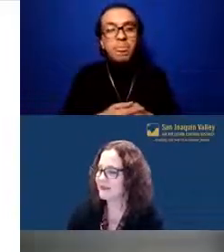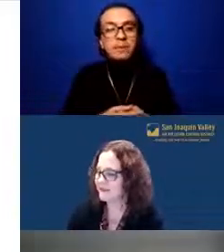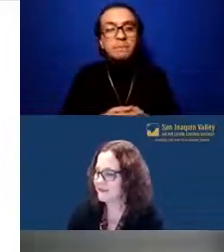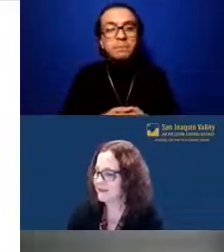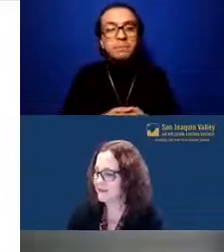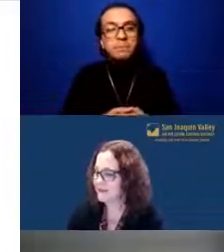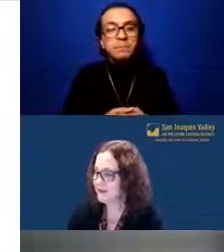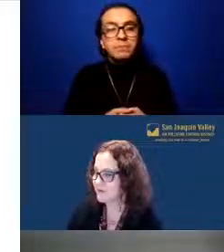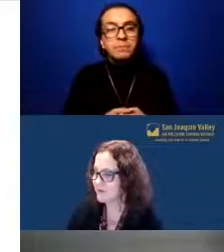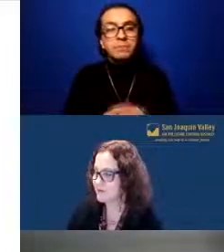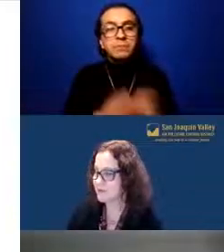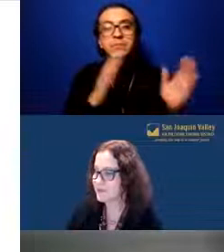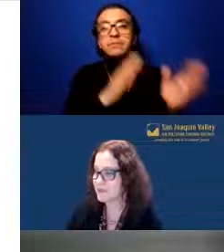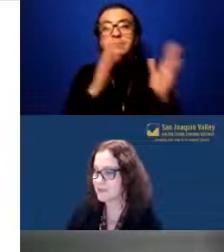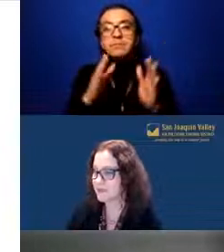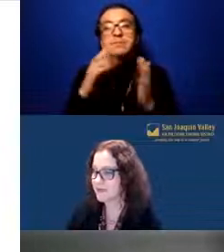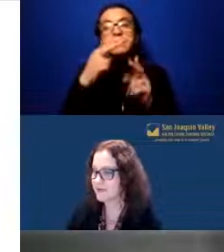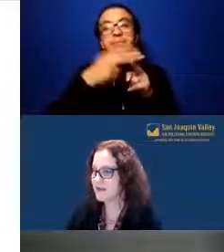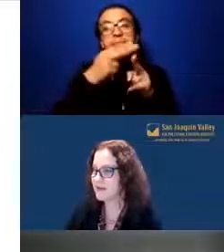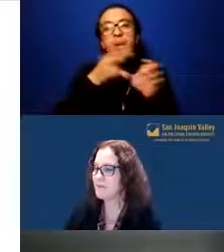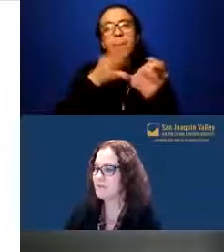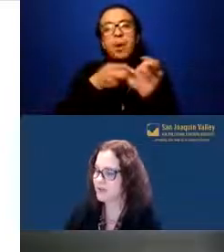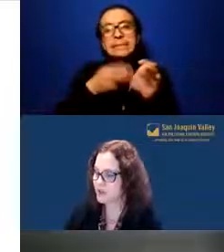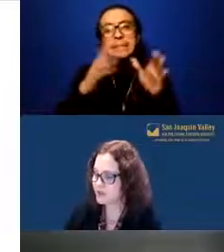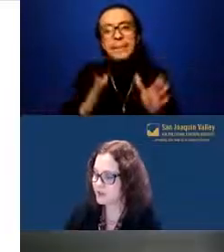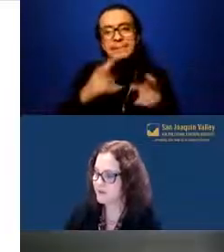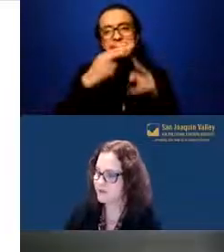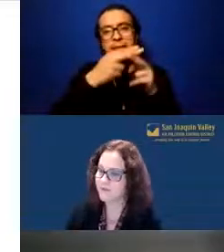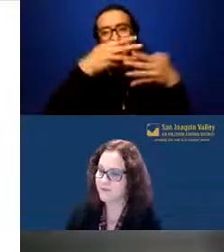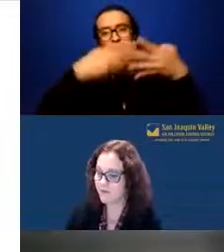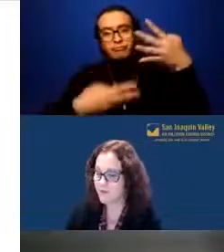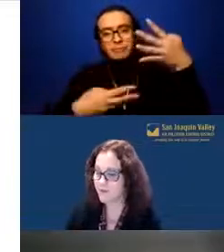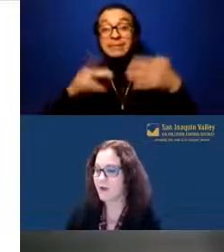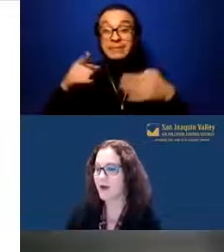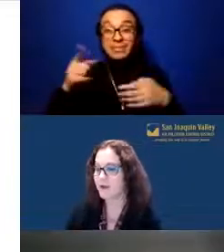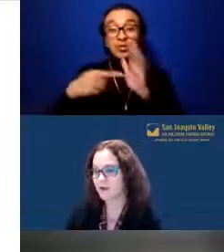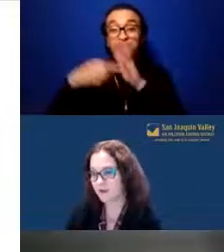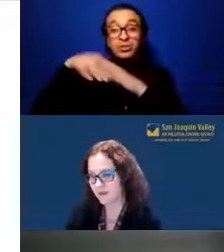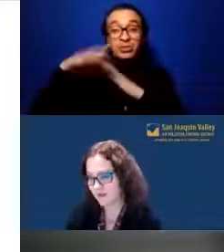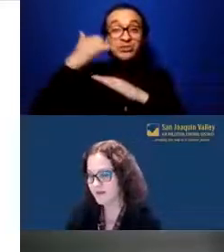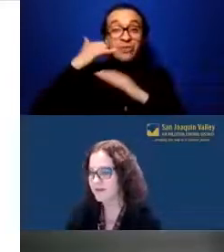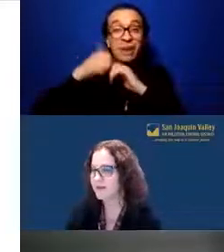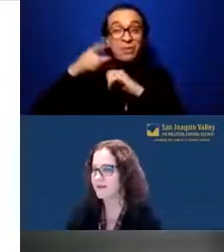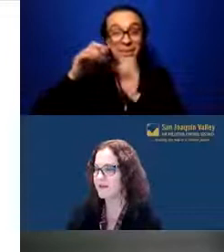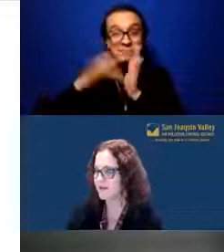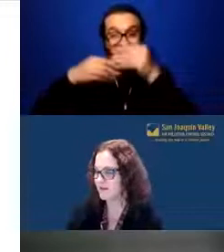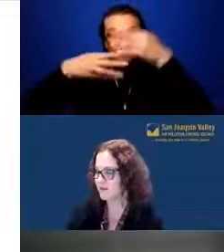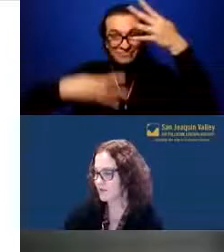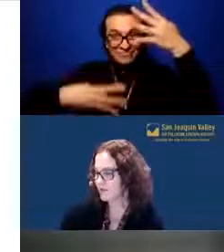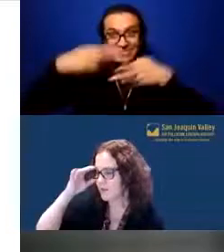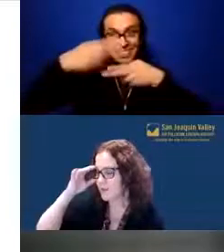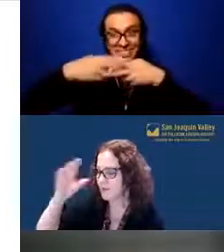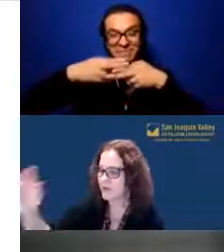And the next one is participants. Mari showed you in the phone view how you can click that and see the